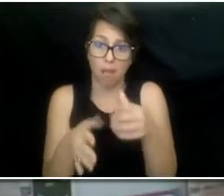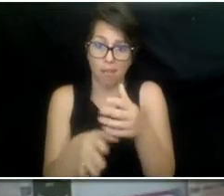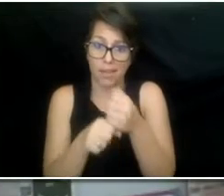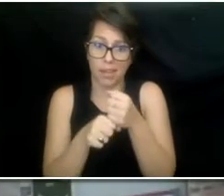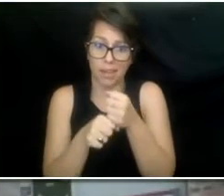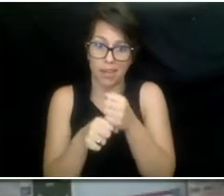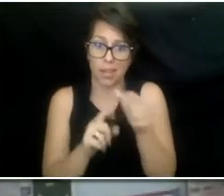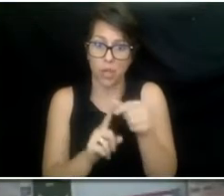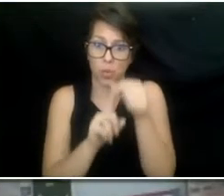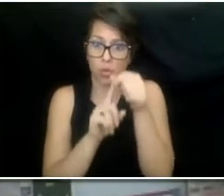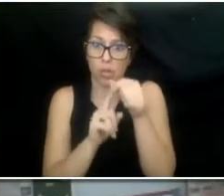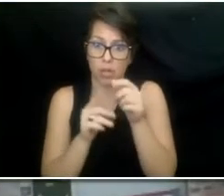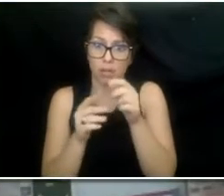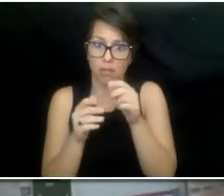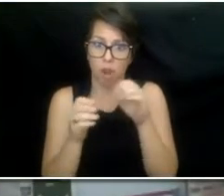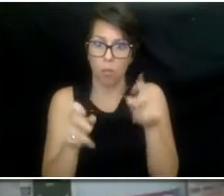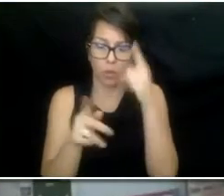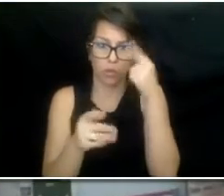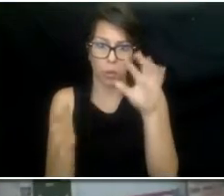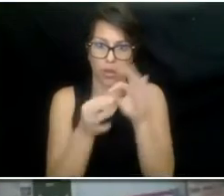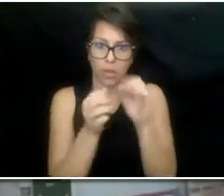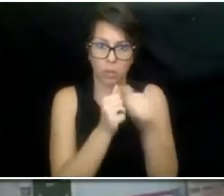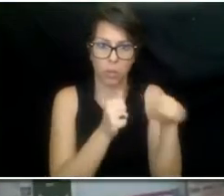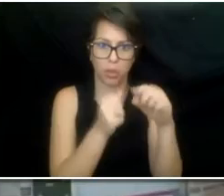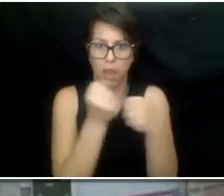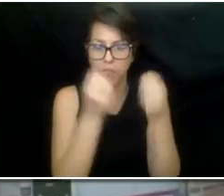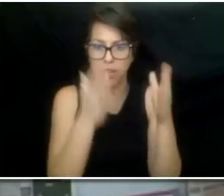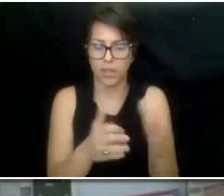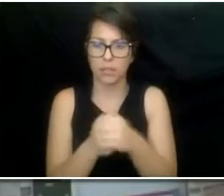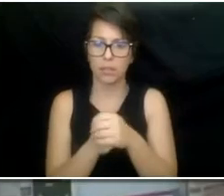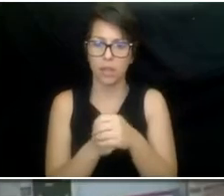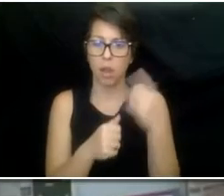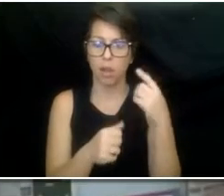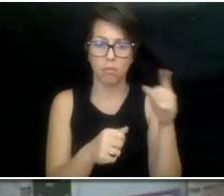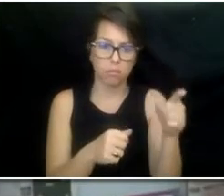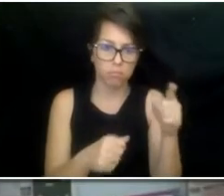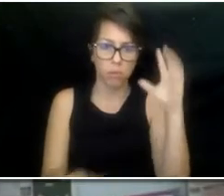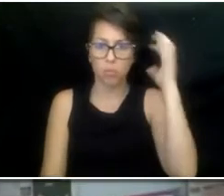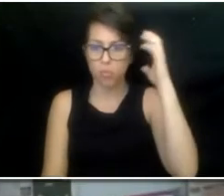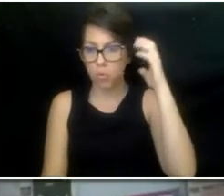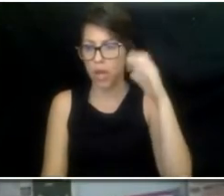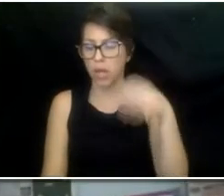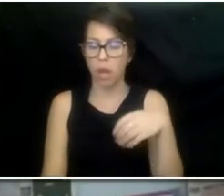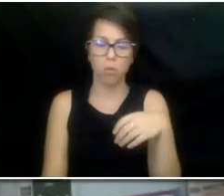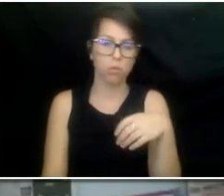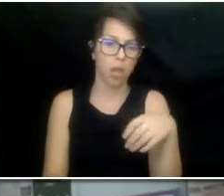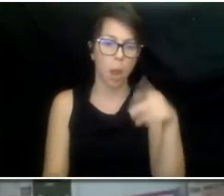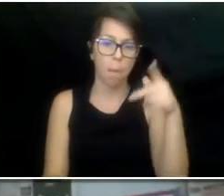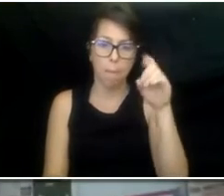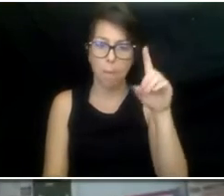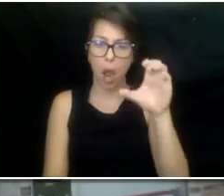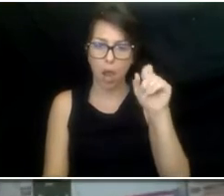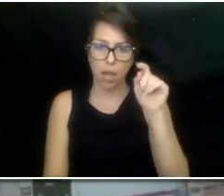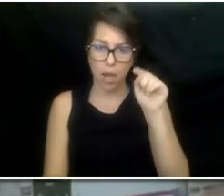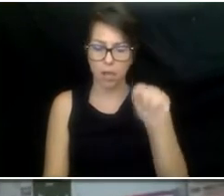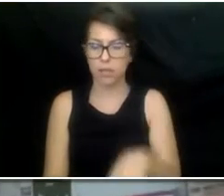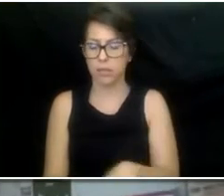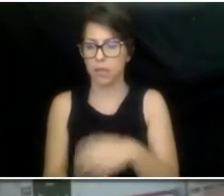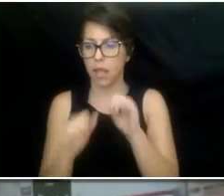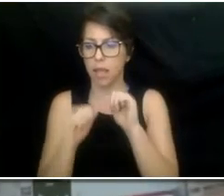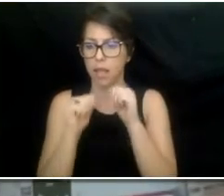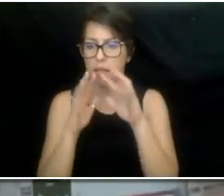and other providers have initiated online chat Services as the city continues to develop its